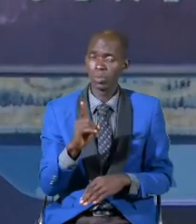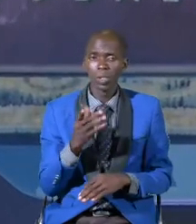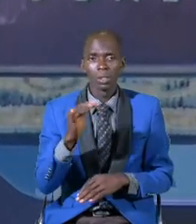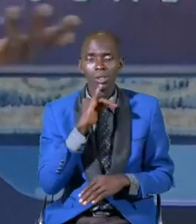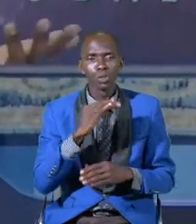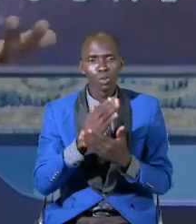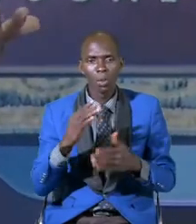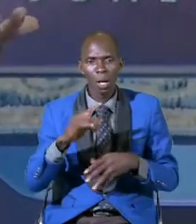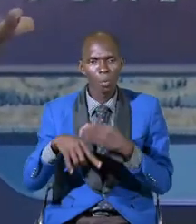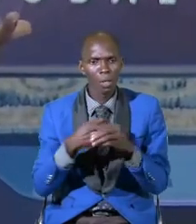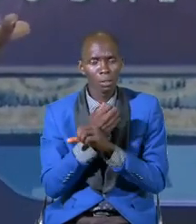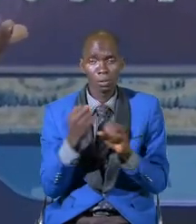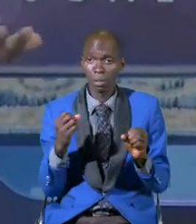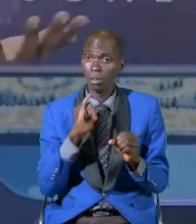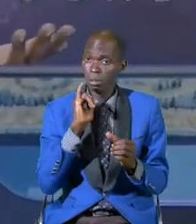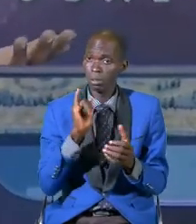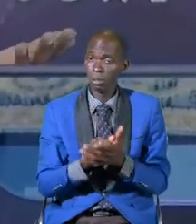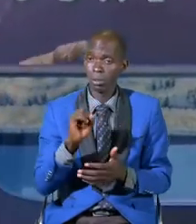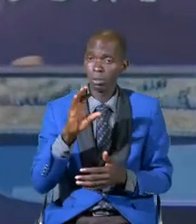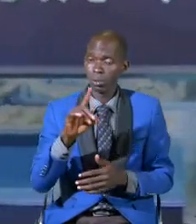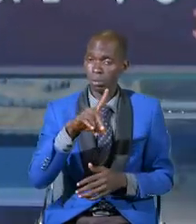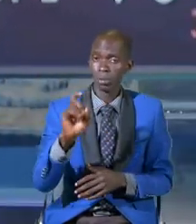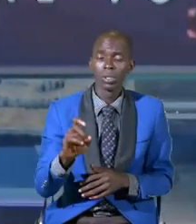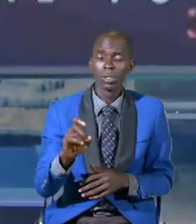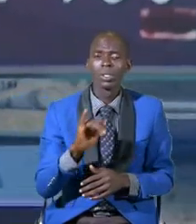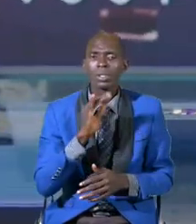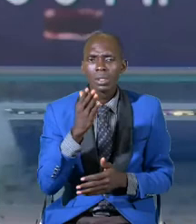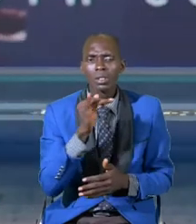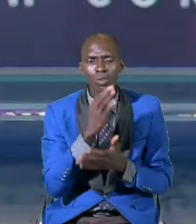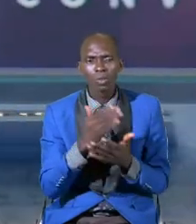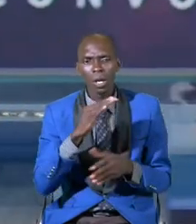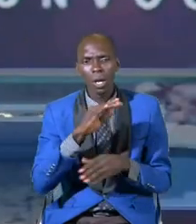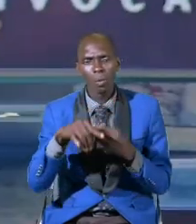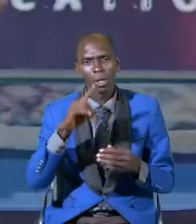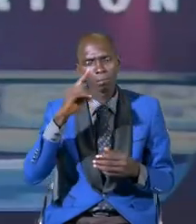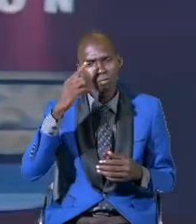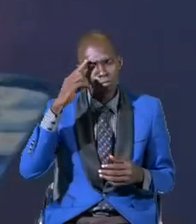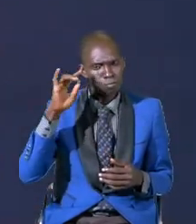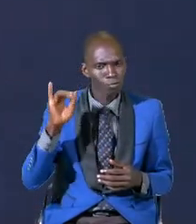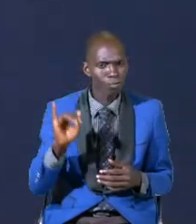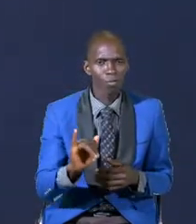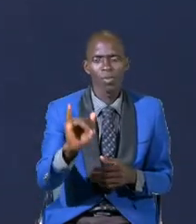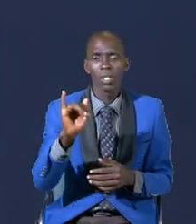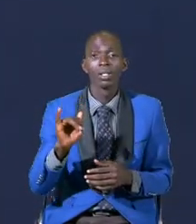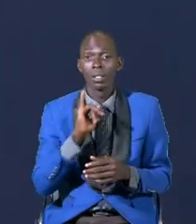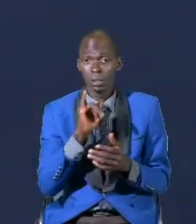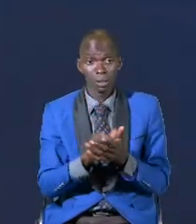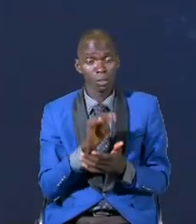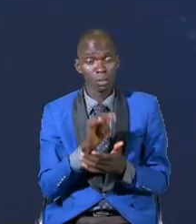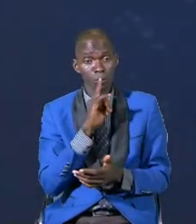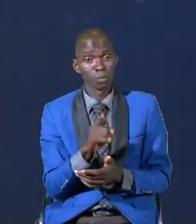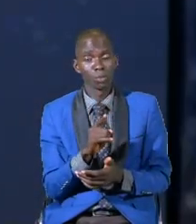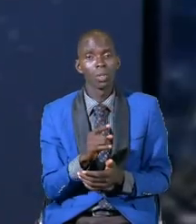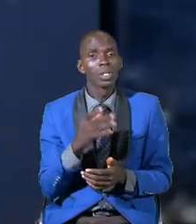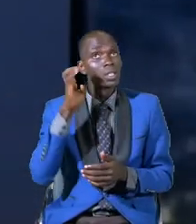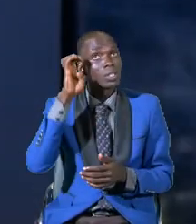that so? There's something they call eternal life. Is that so? And I will give it to you. He was the one that took the initiative and